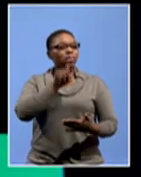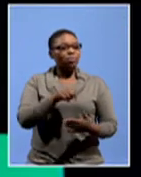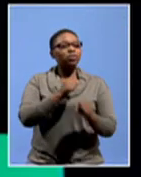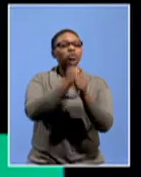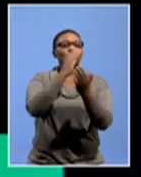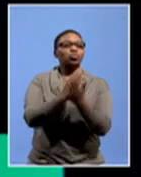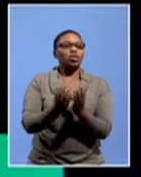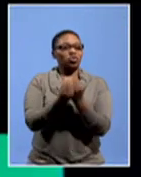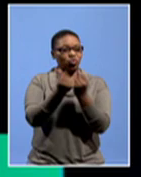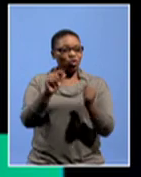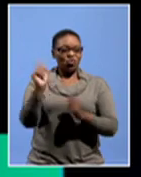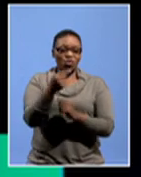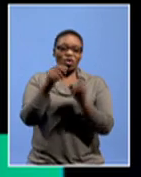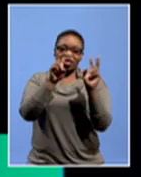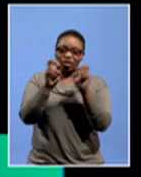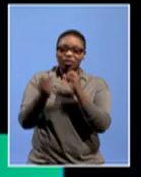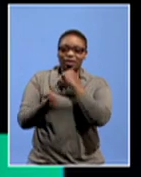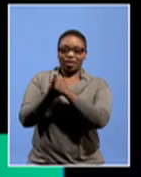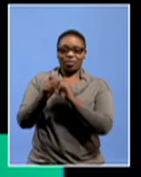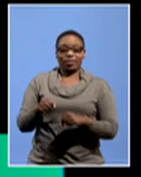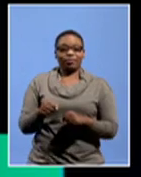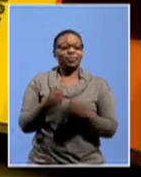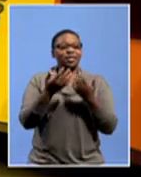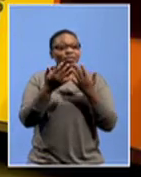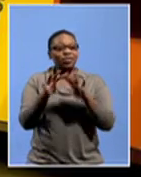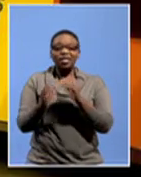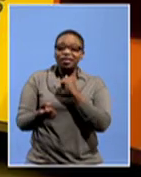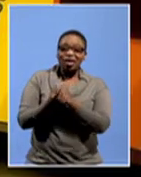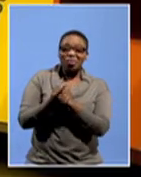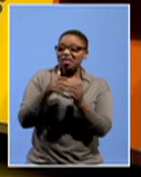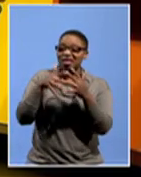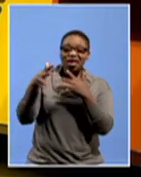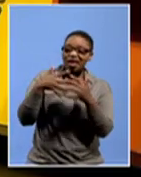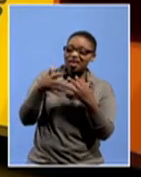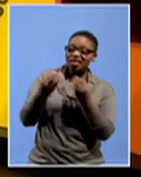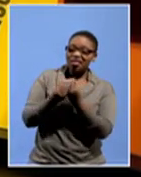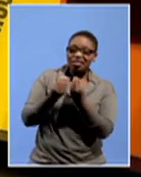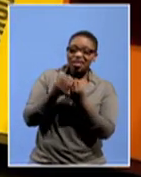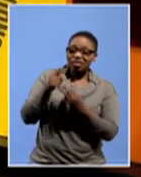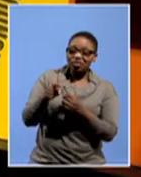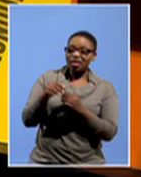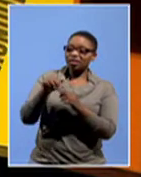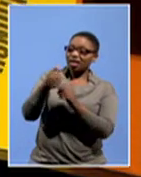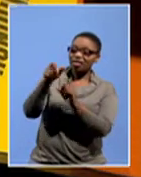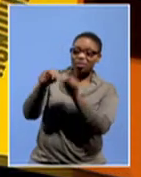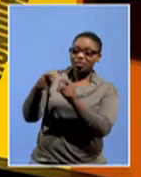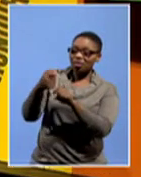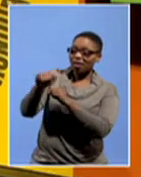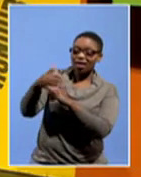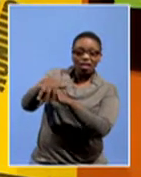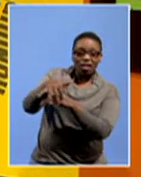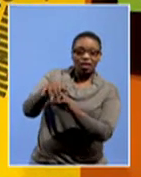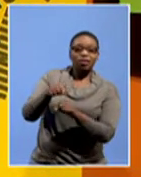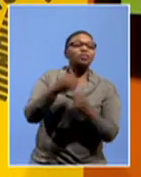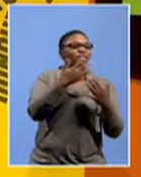with the issues that arise in our elections. So have there been threats to these elections from external forces? So already we've had a number